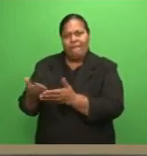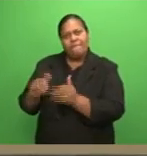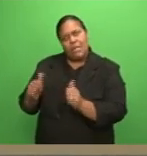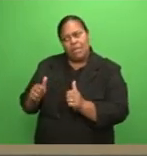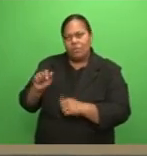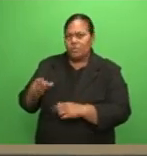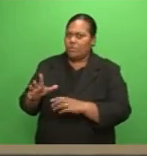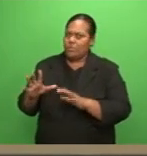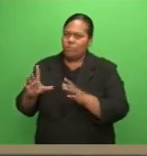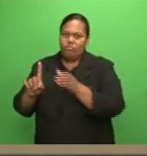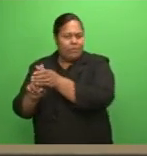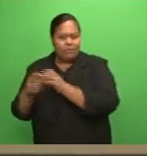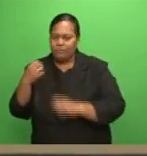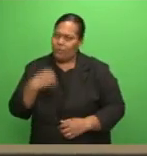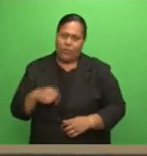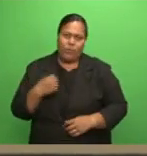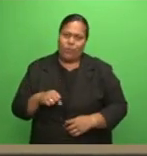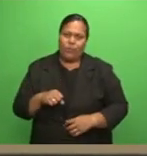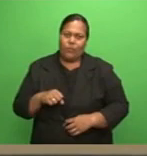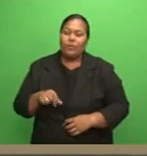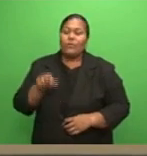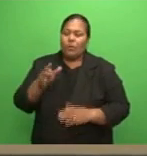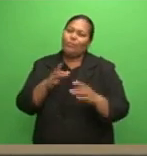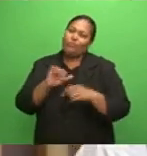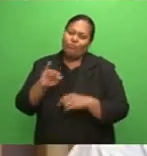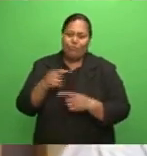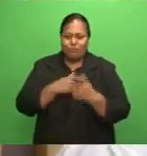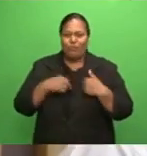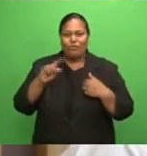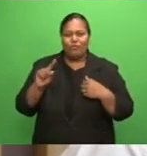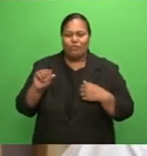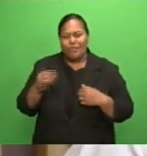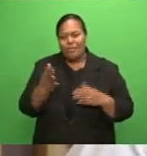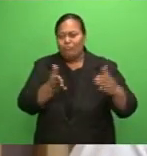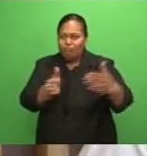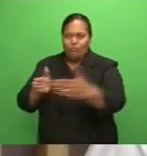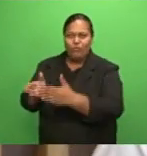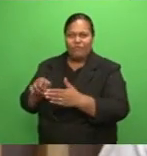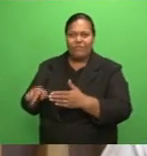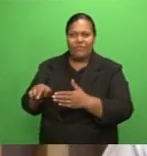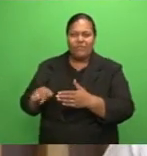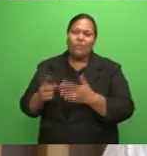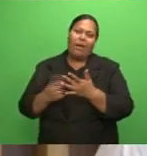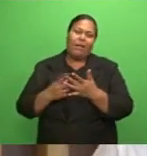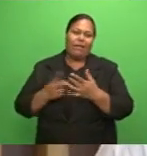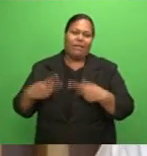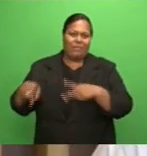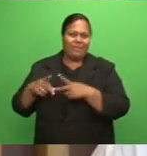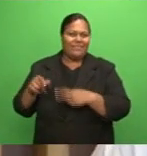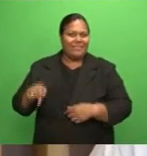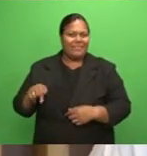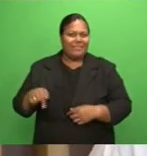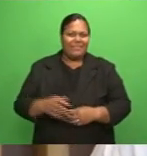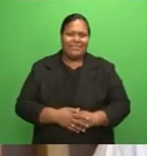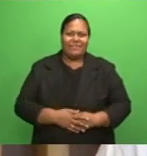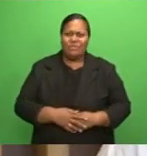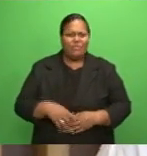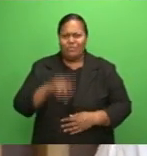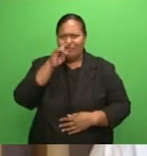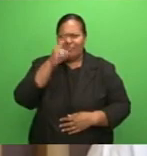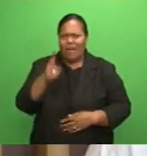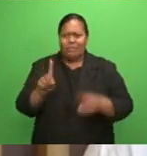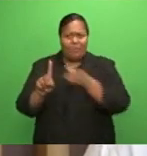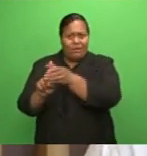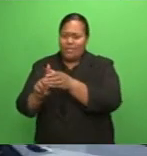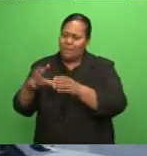that we are then designating another place as a quarantine facility. So no one is exempted from quarantine. I think that's the most